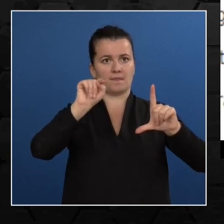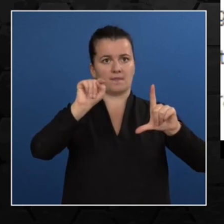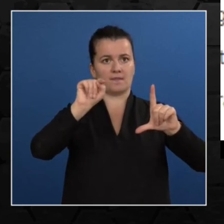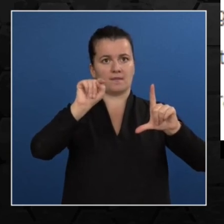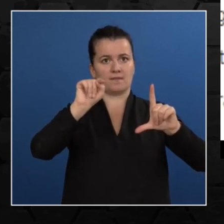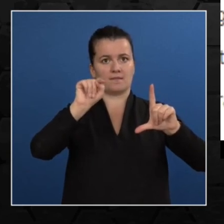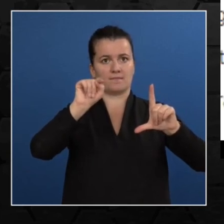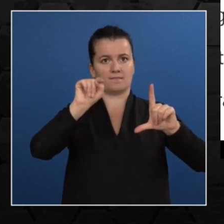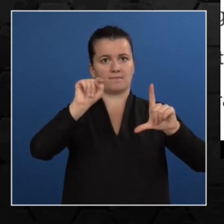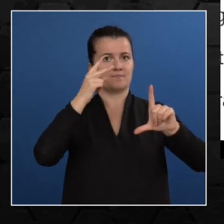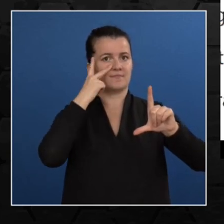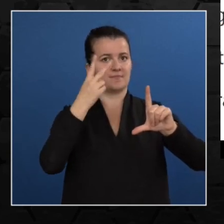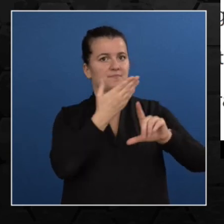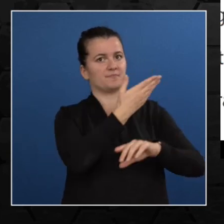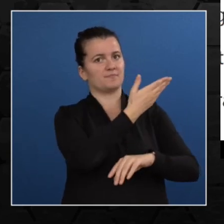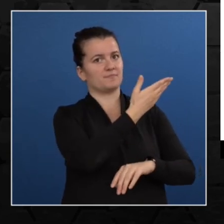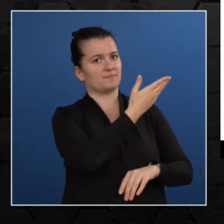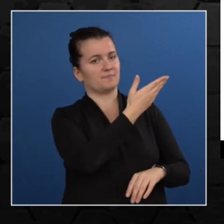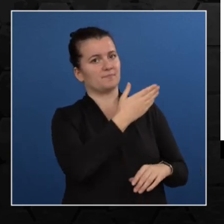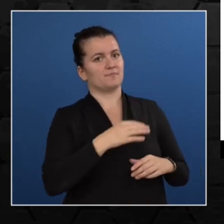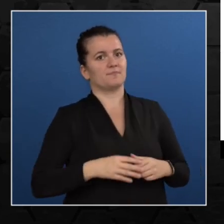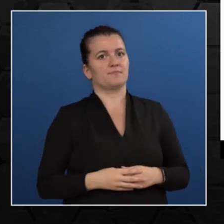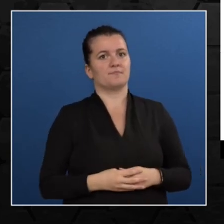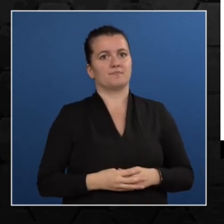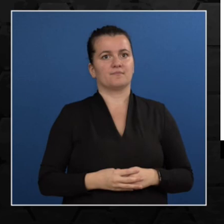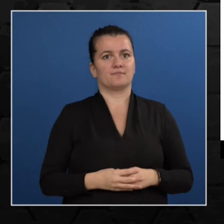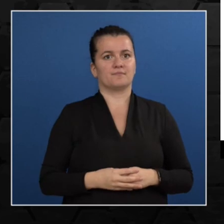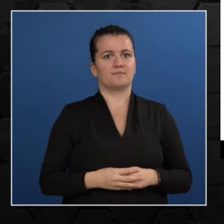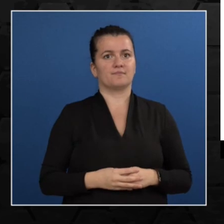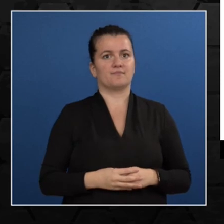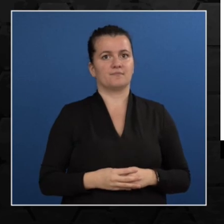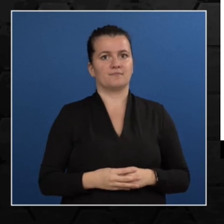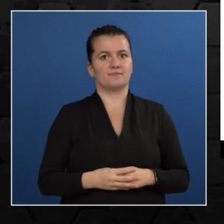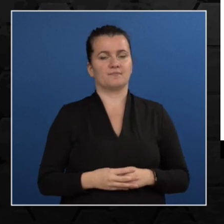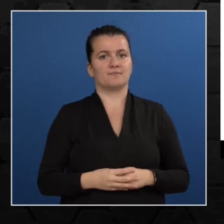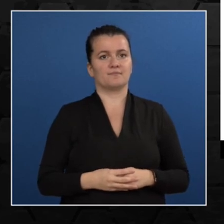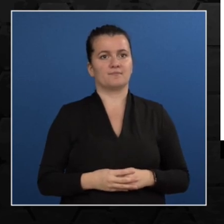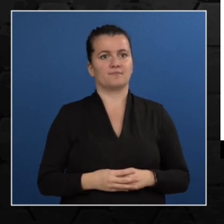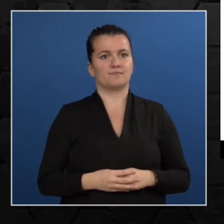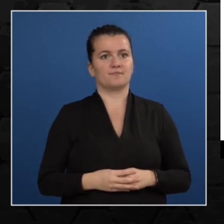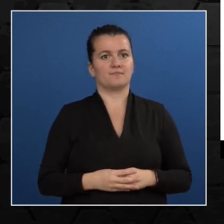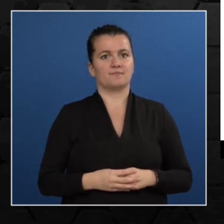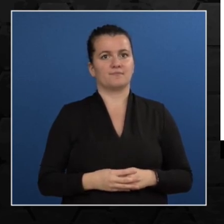Zoom. Okay, I hope that's visible. So you just